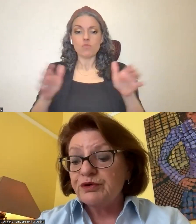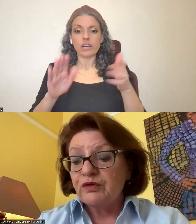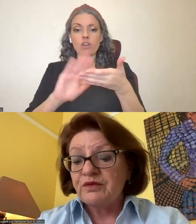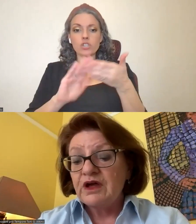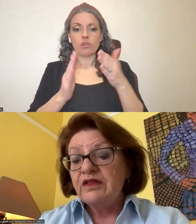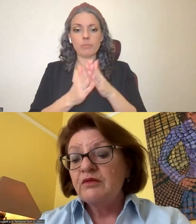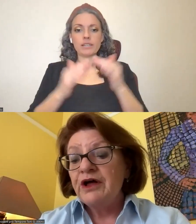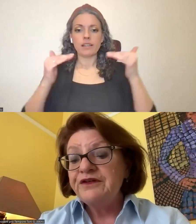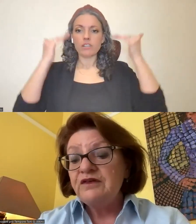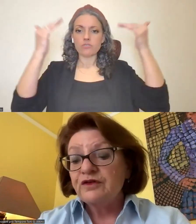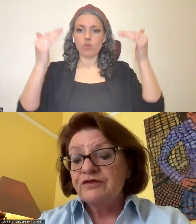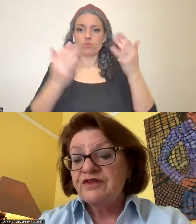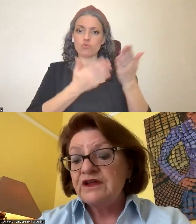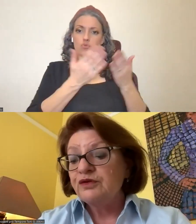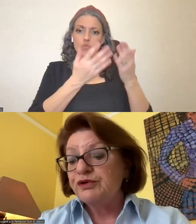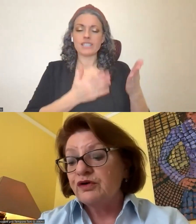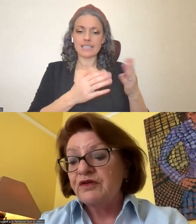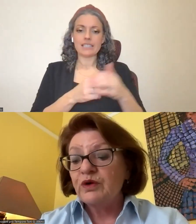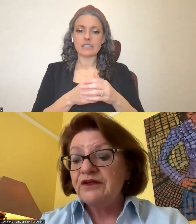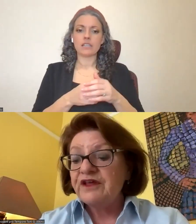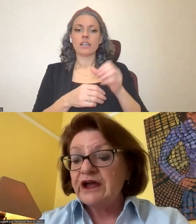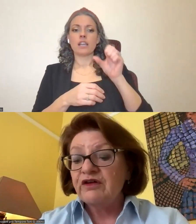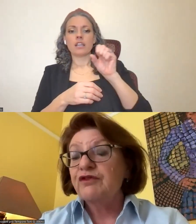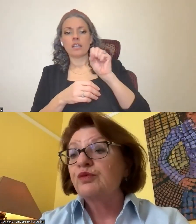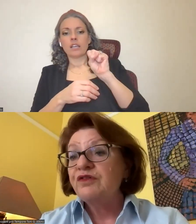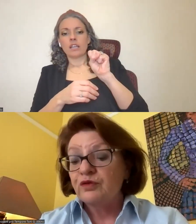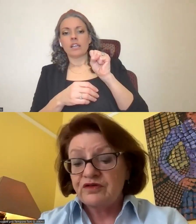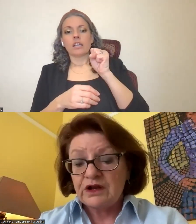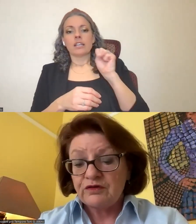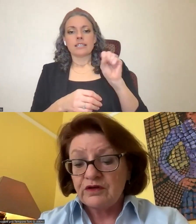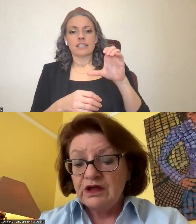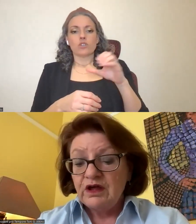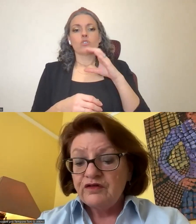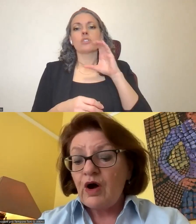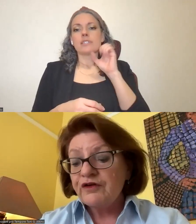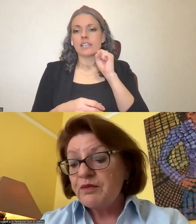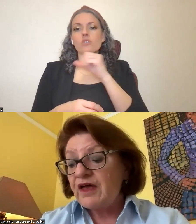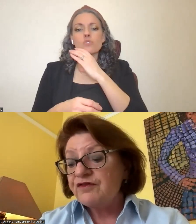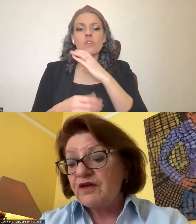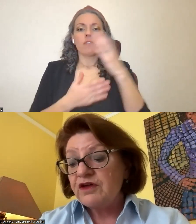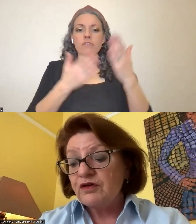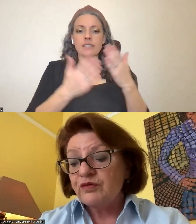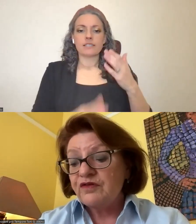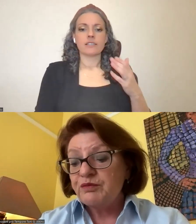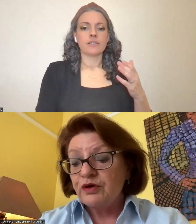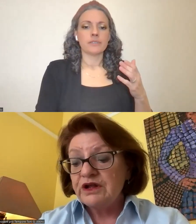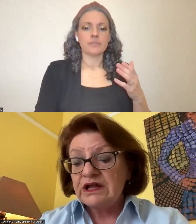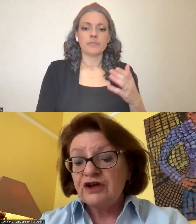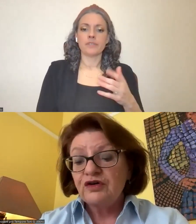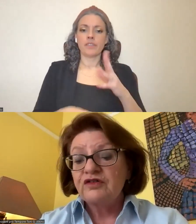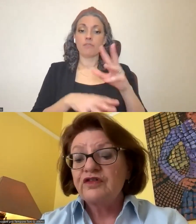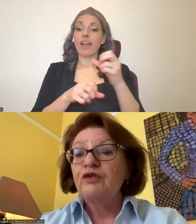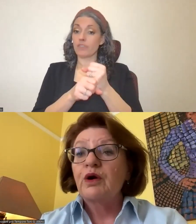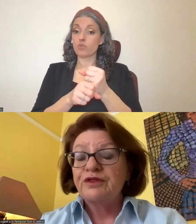service programs, the multi-service senior program, as well as the caregiver resource centers. So over the past 5 years, we've supported